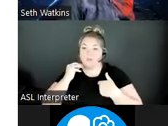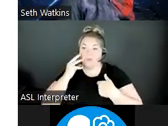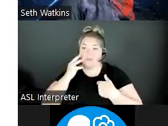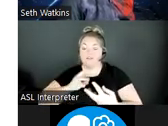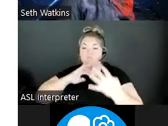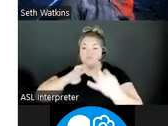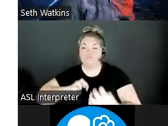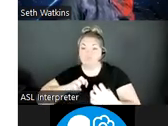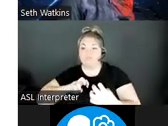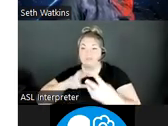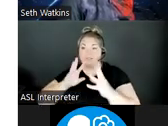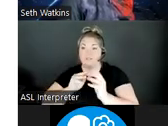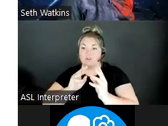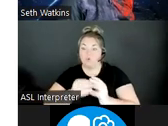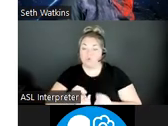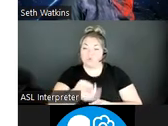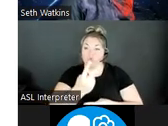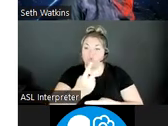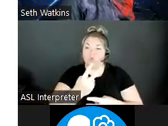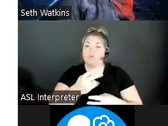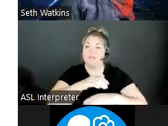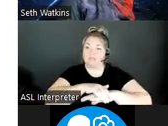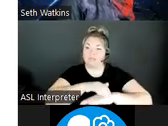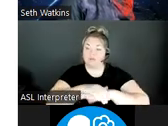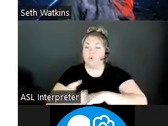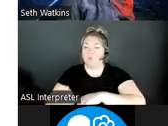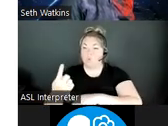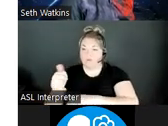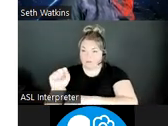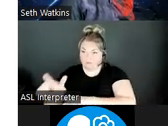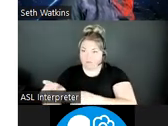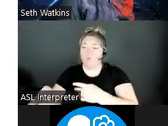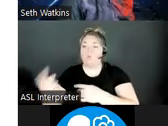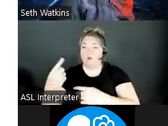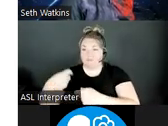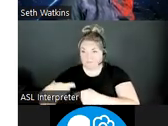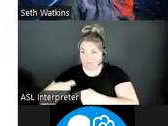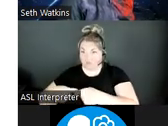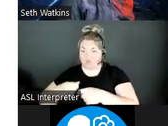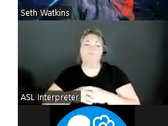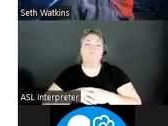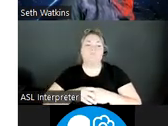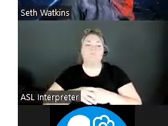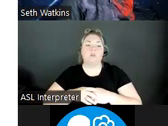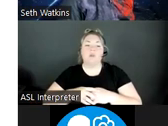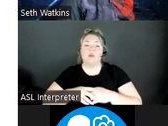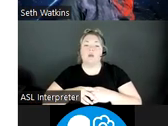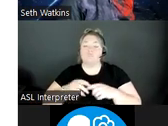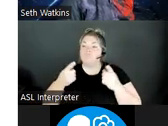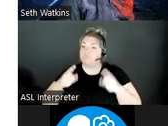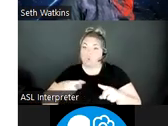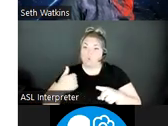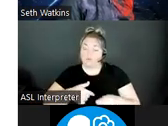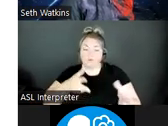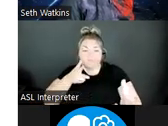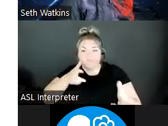2 in English, 1 in American Sign Language, 1 in Spanish, where we were listening